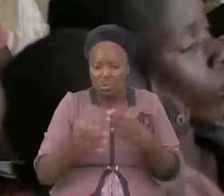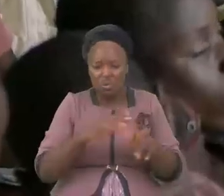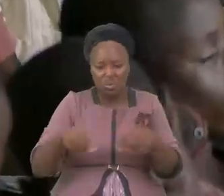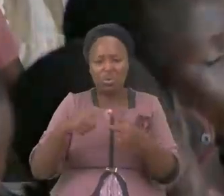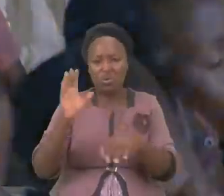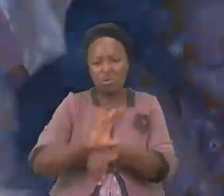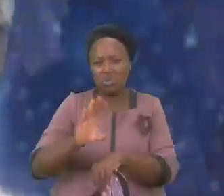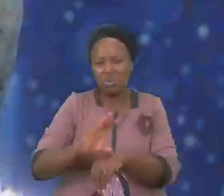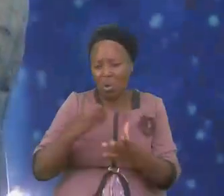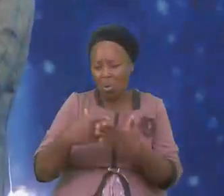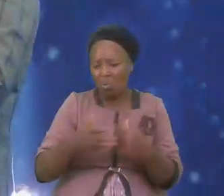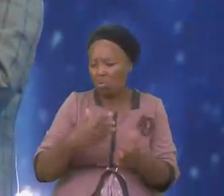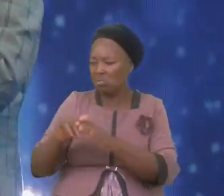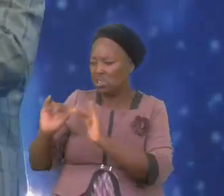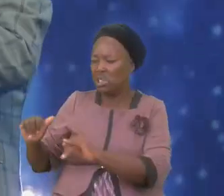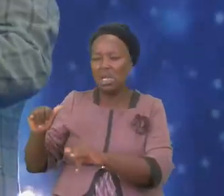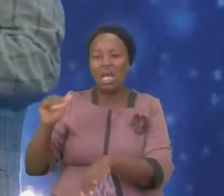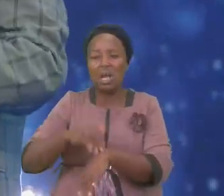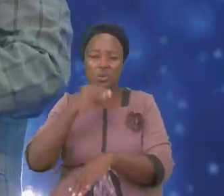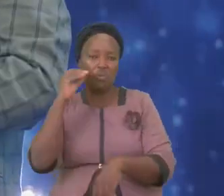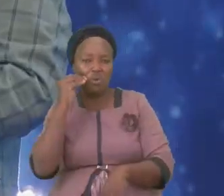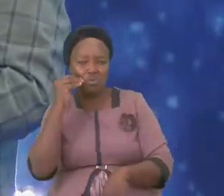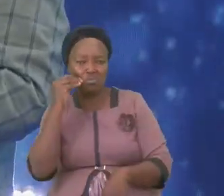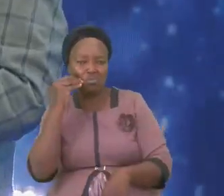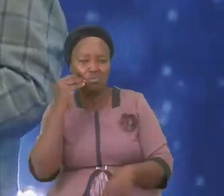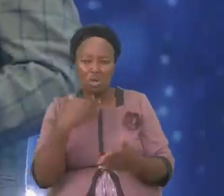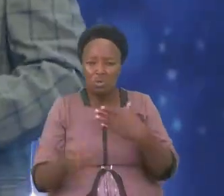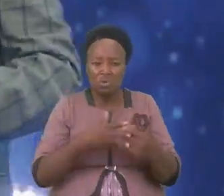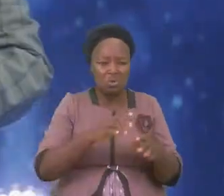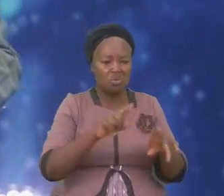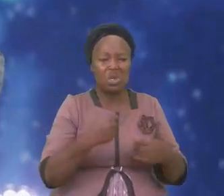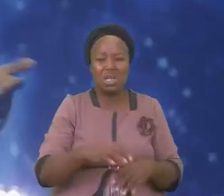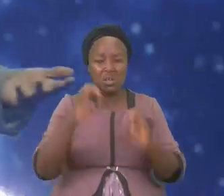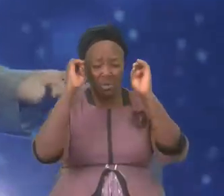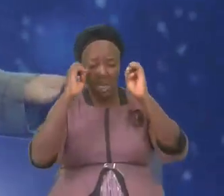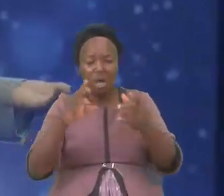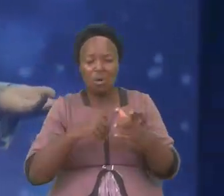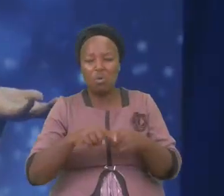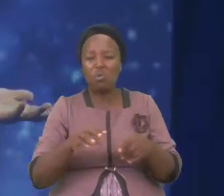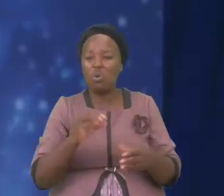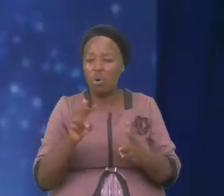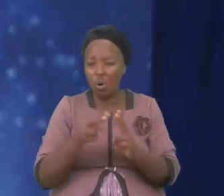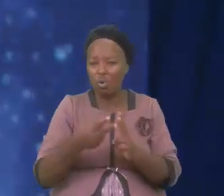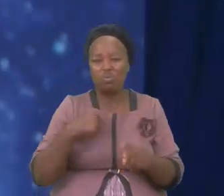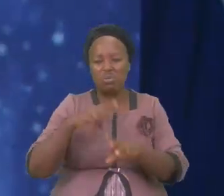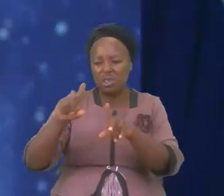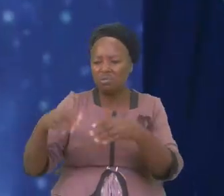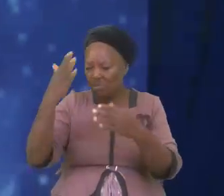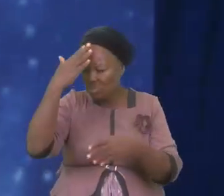educated or we're not so educated, even though we're well traveled or we're not well